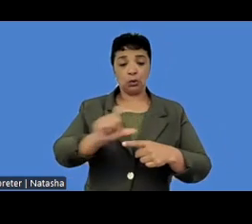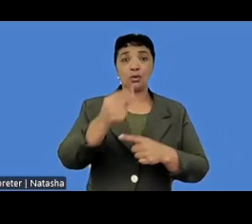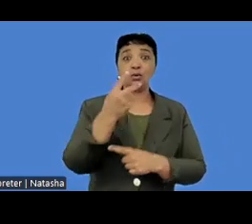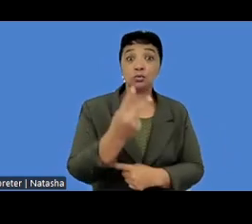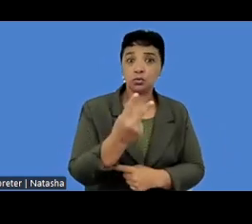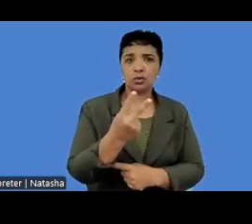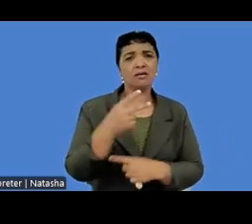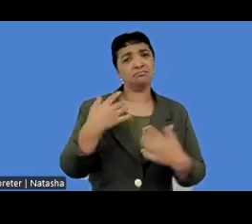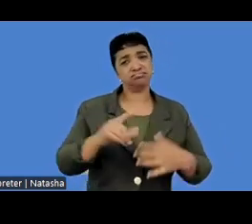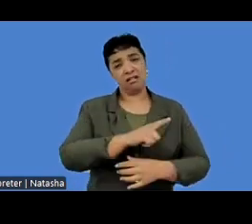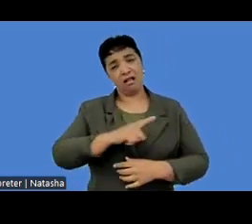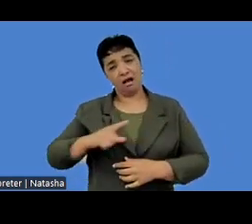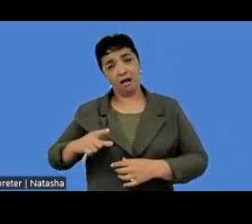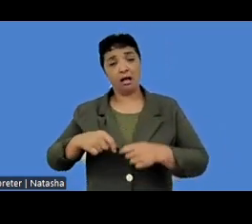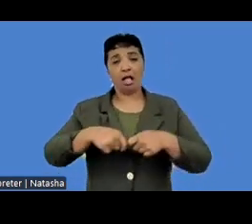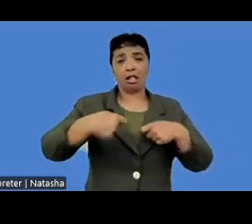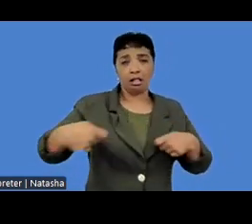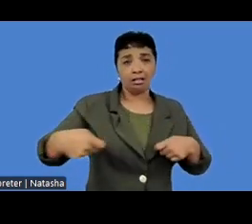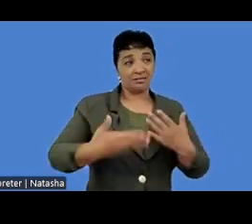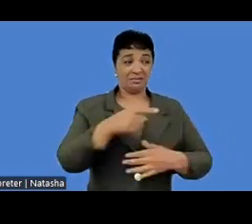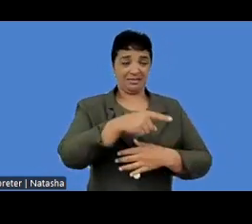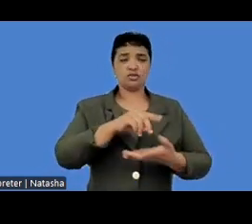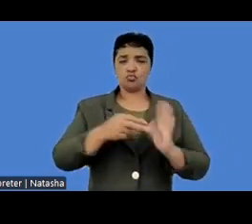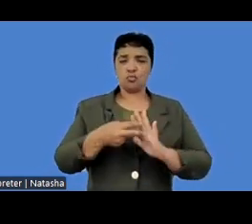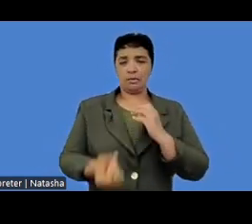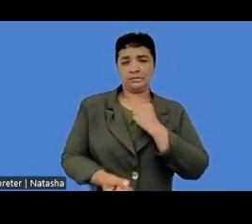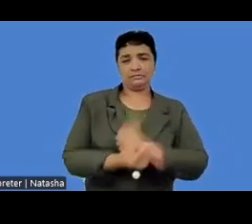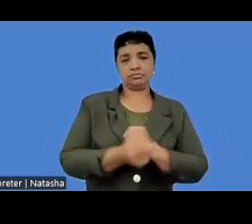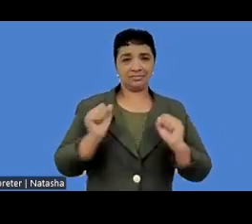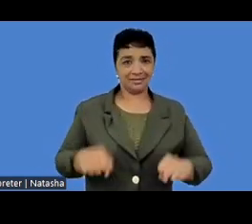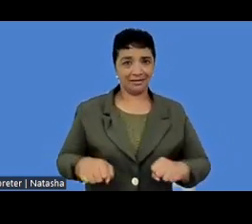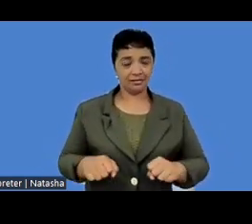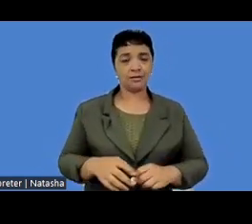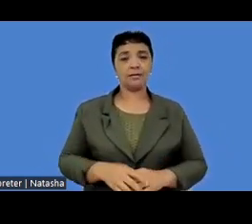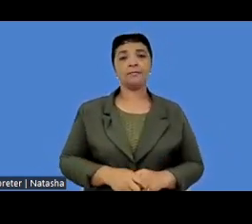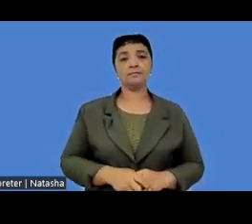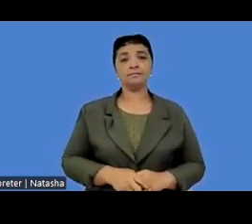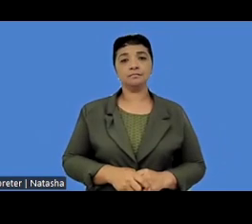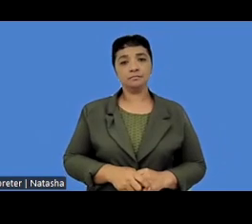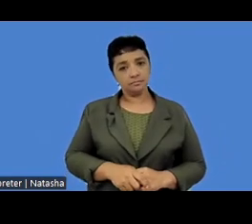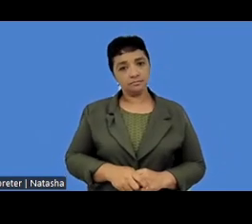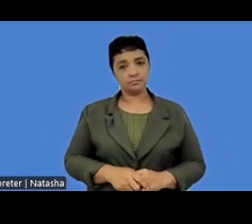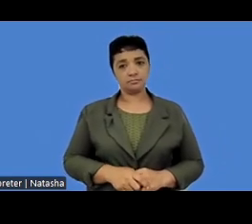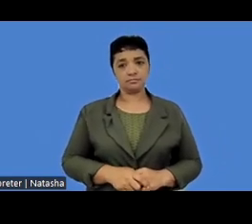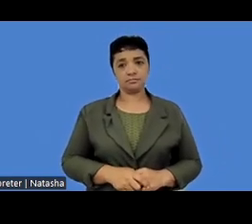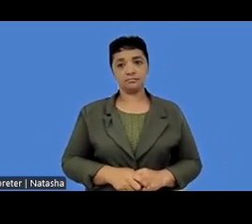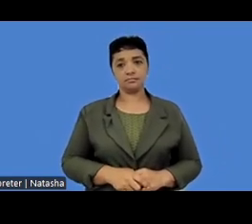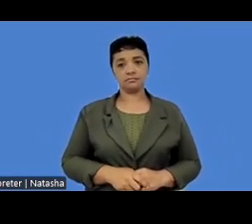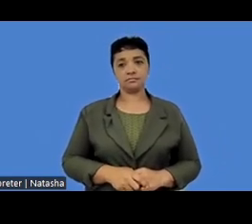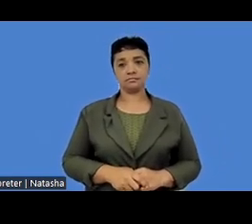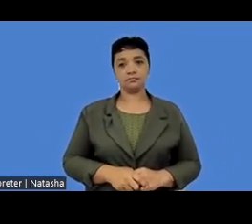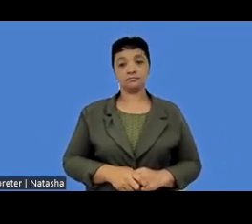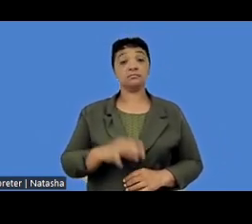it provoked even some troubles. We had one case where a girl from Kherson